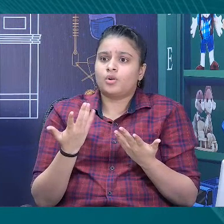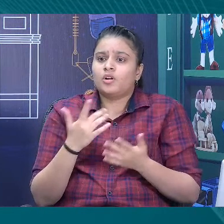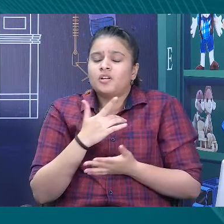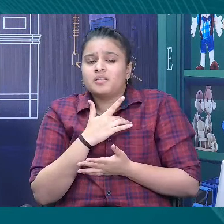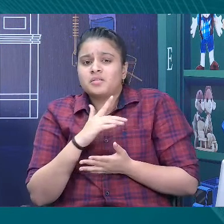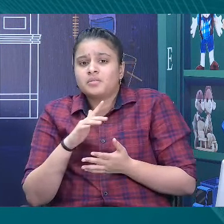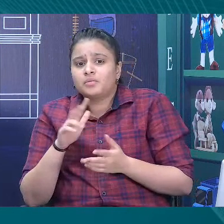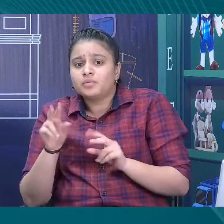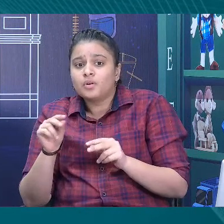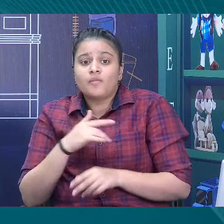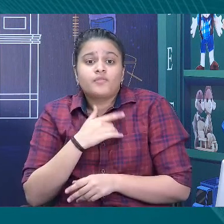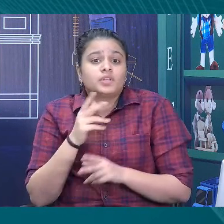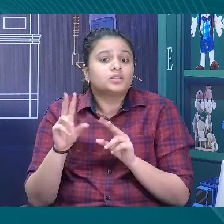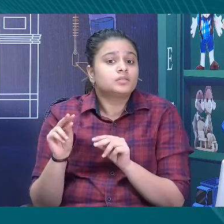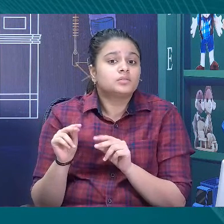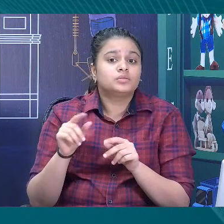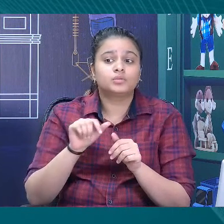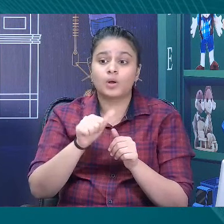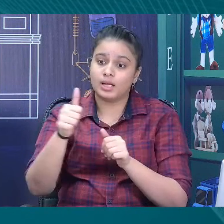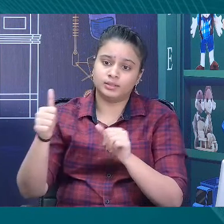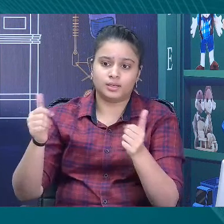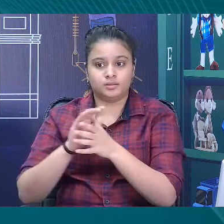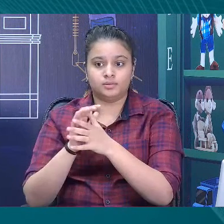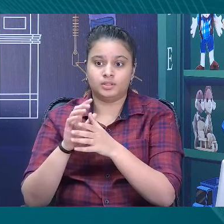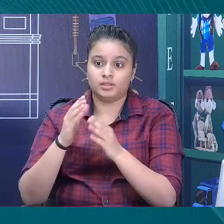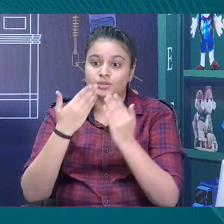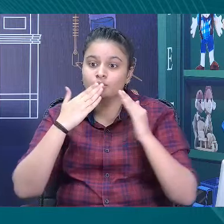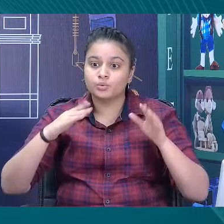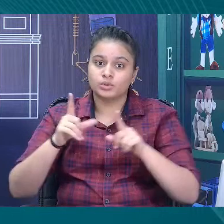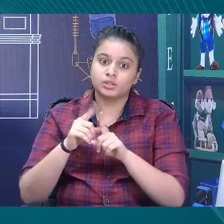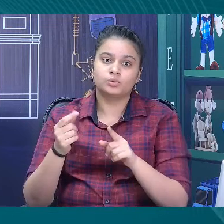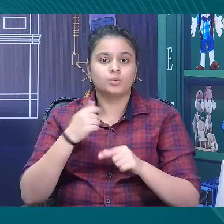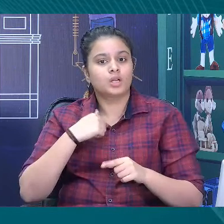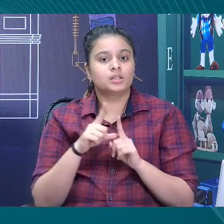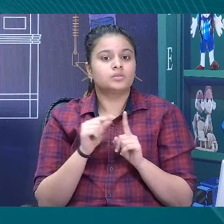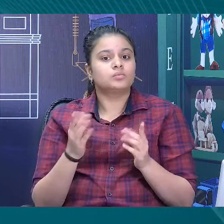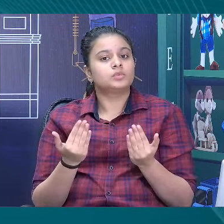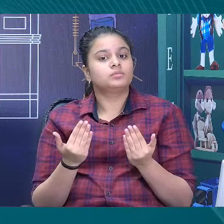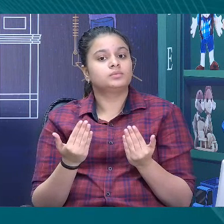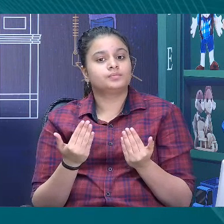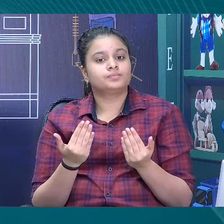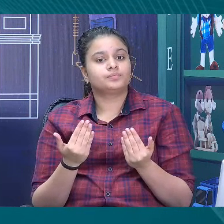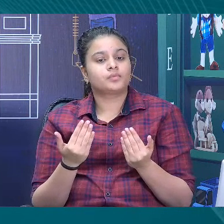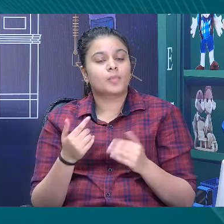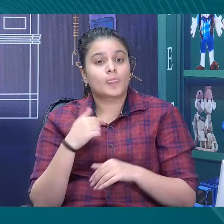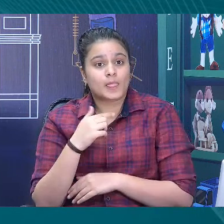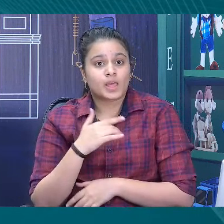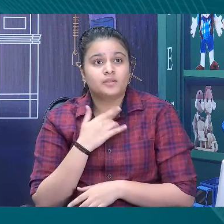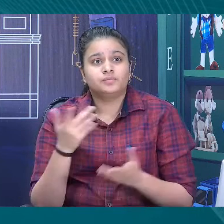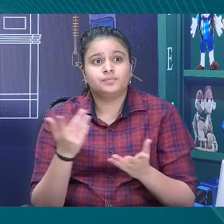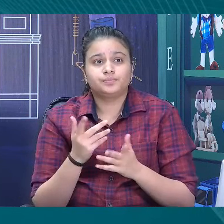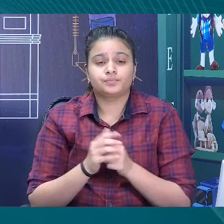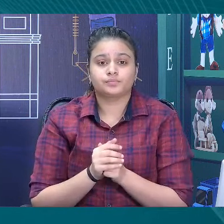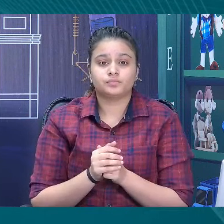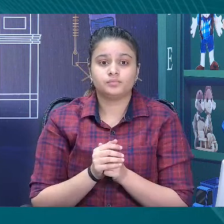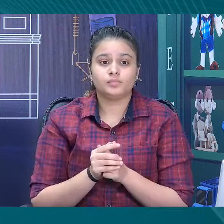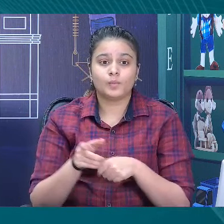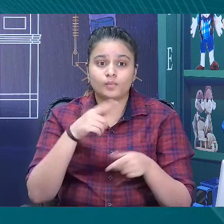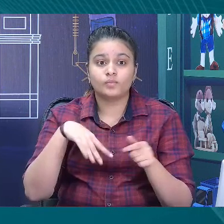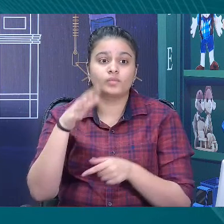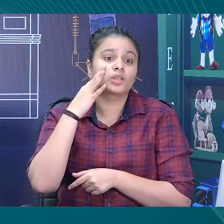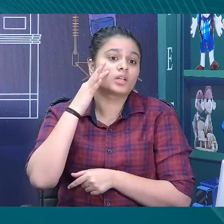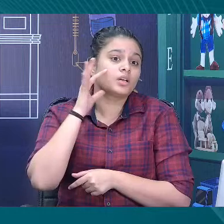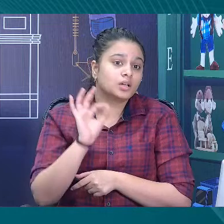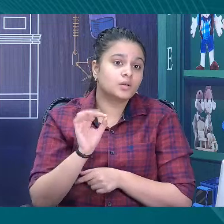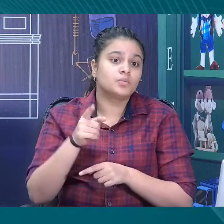they cannot do as well as other kids can. Exactly. Yeah, and I also feel that it's really crucial for the teacher